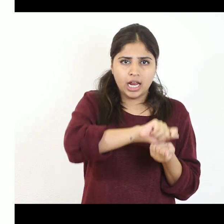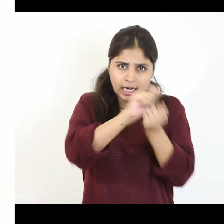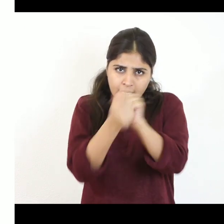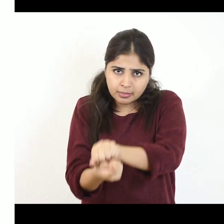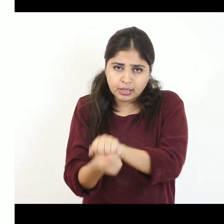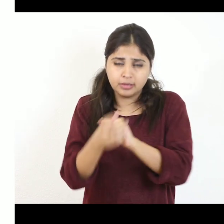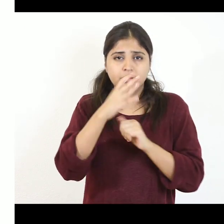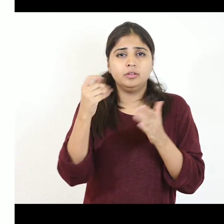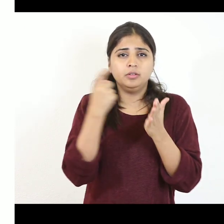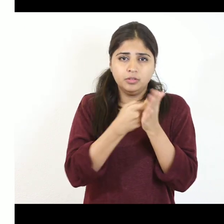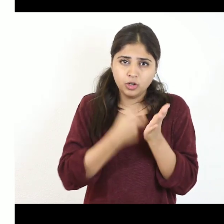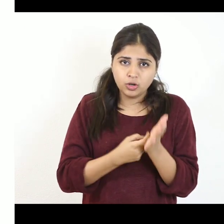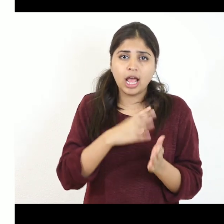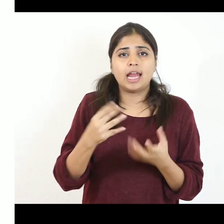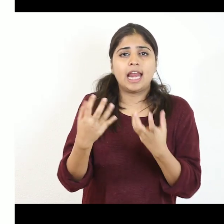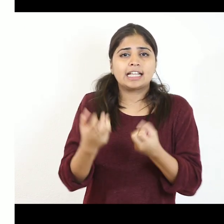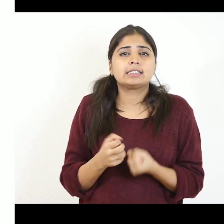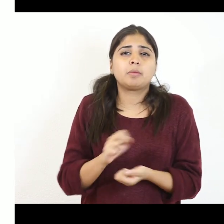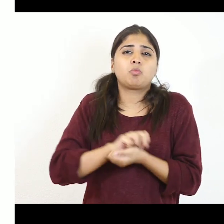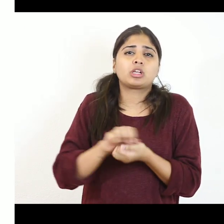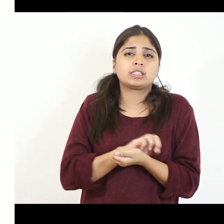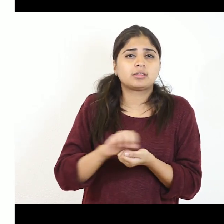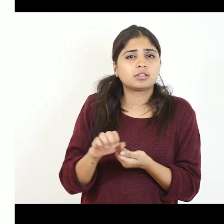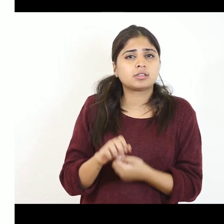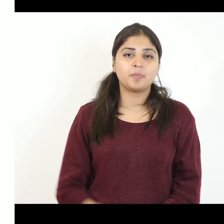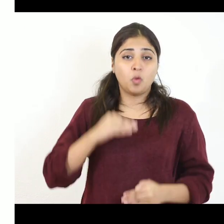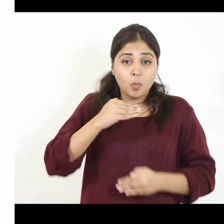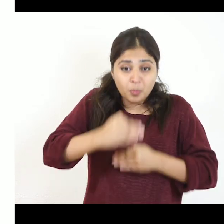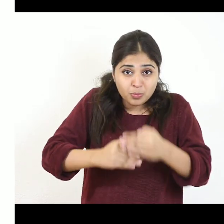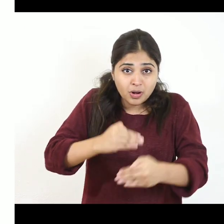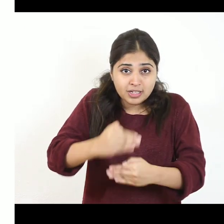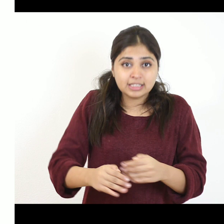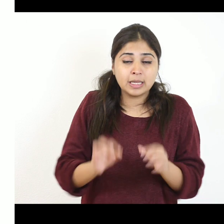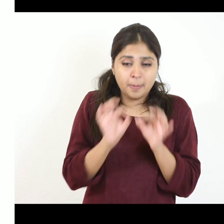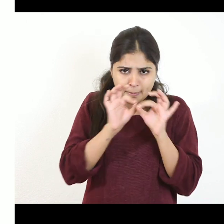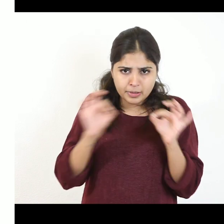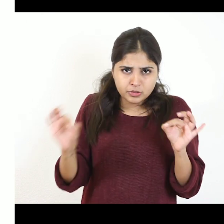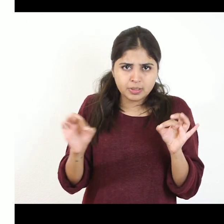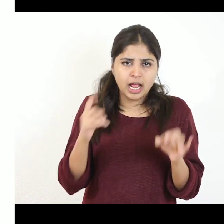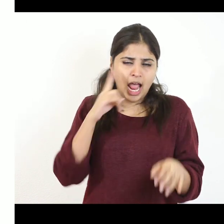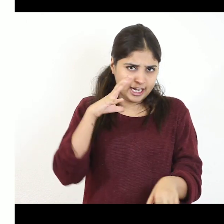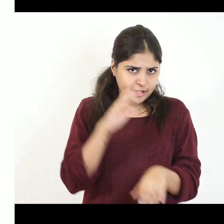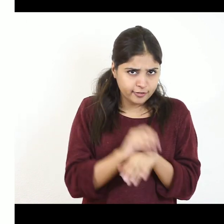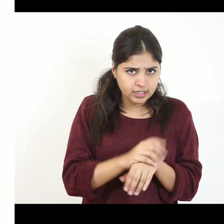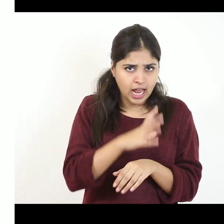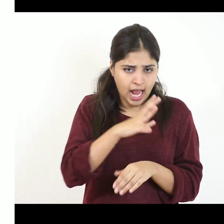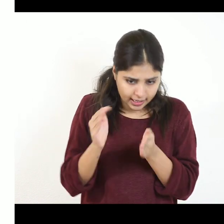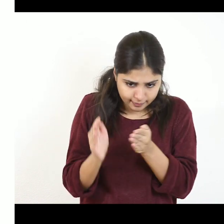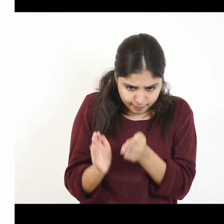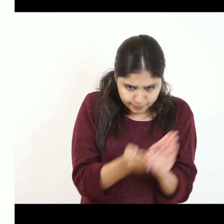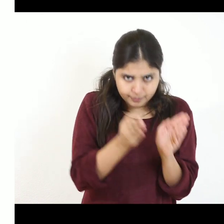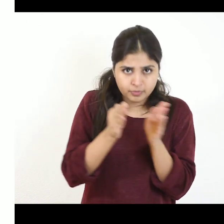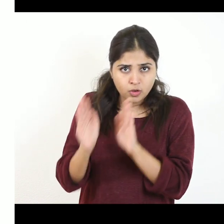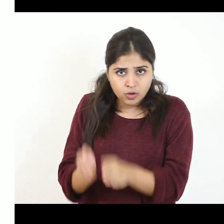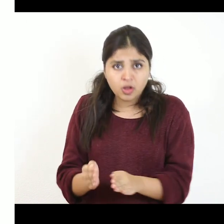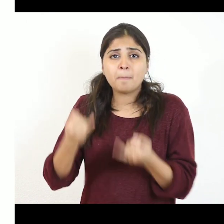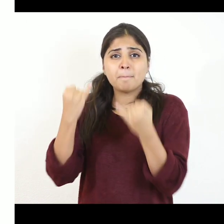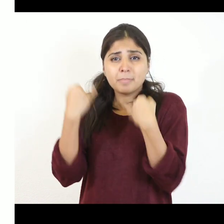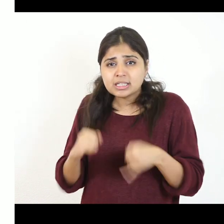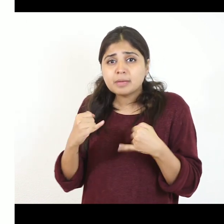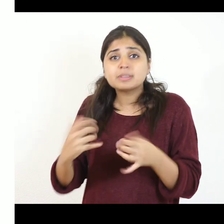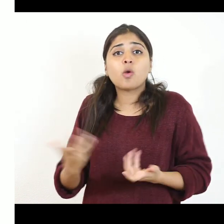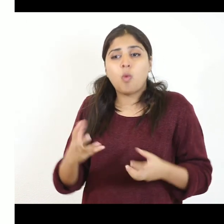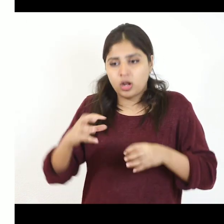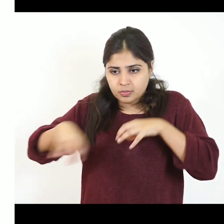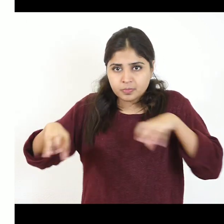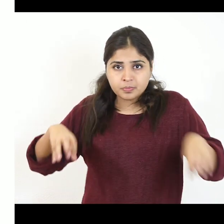interpretation rules, and exception data processing. The process of measurement also includes